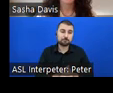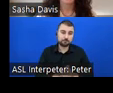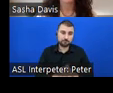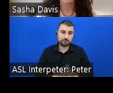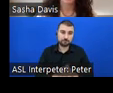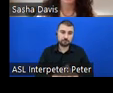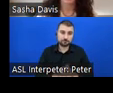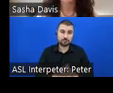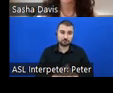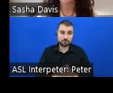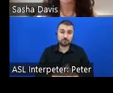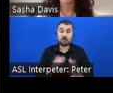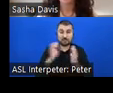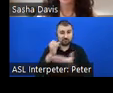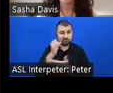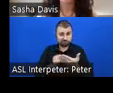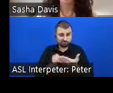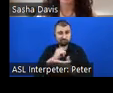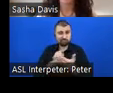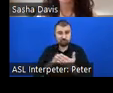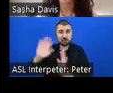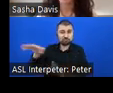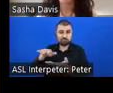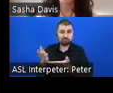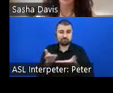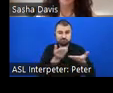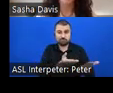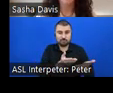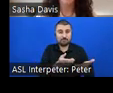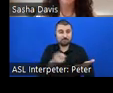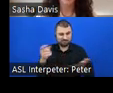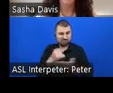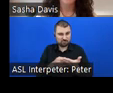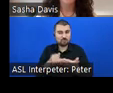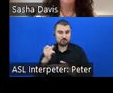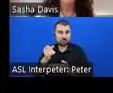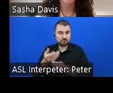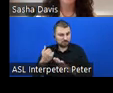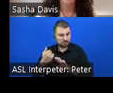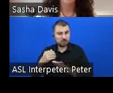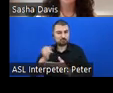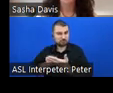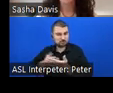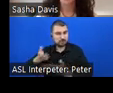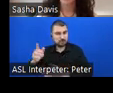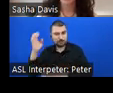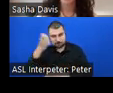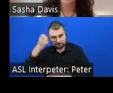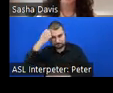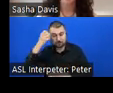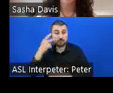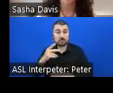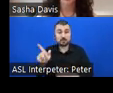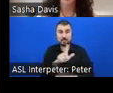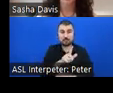did take a lot of these drawings with him, these drawings that were made in Europe. So on the left, you see the old Jewish cemetery.